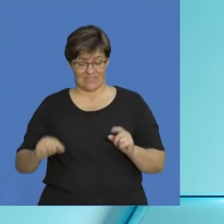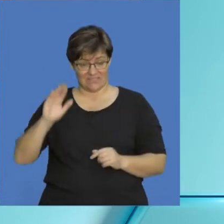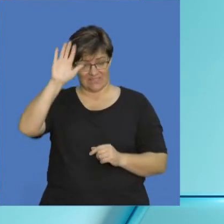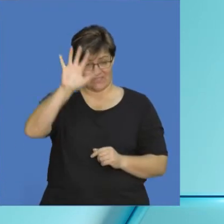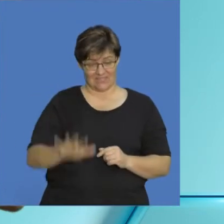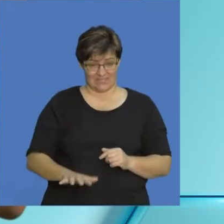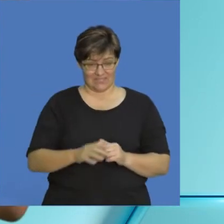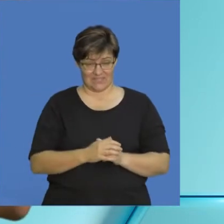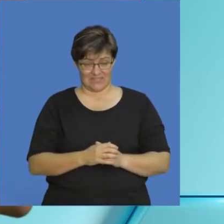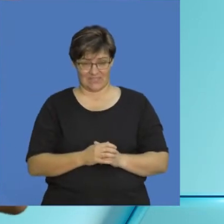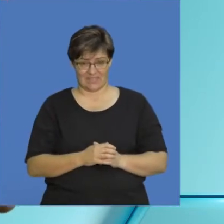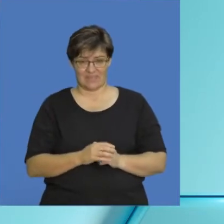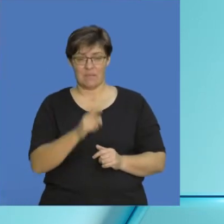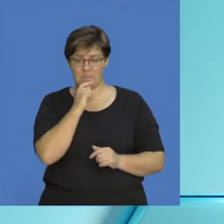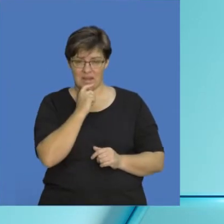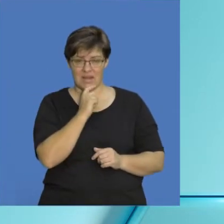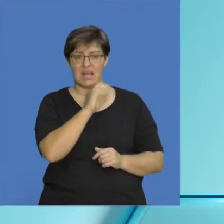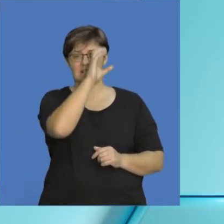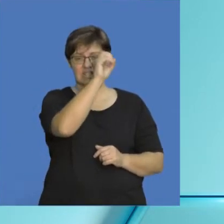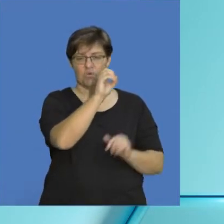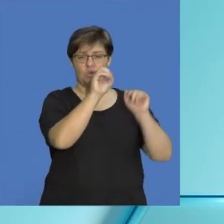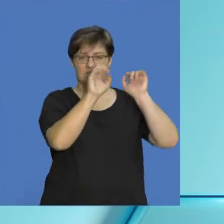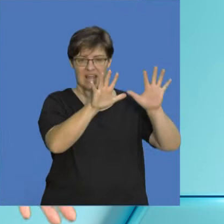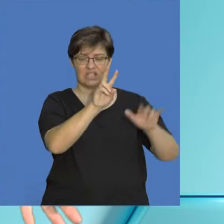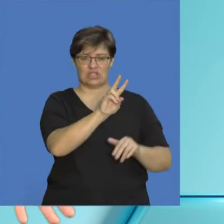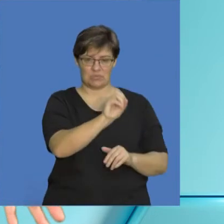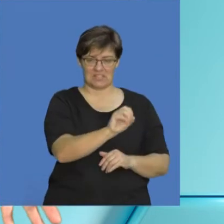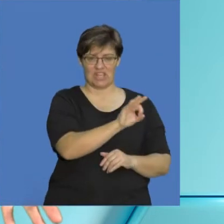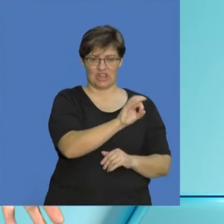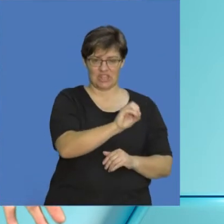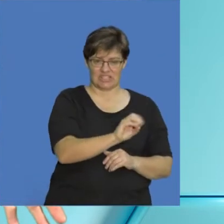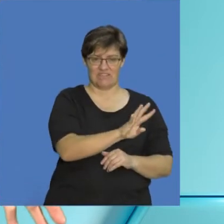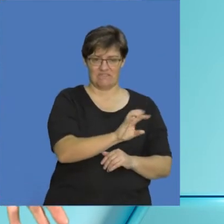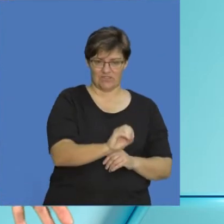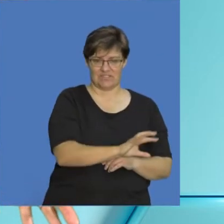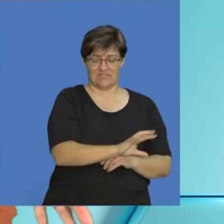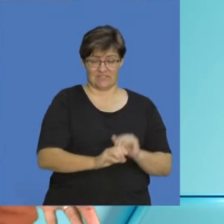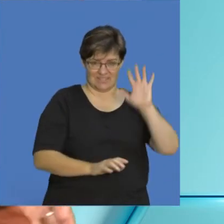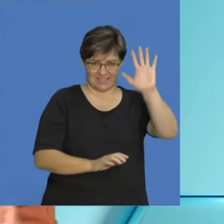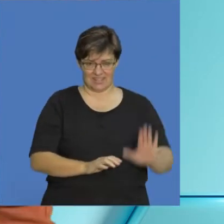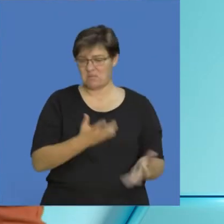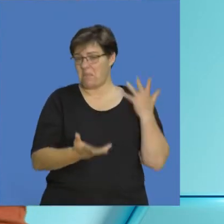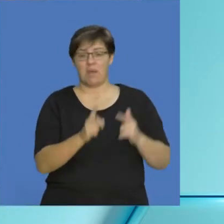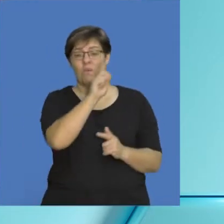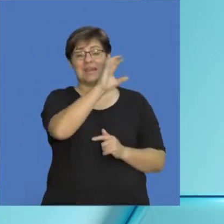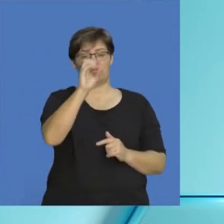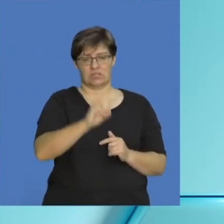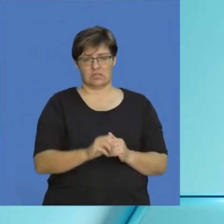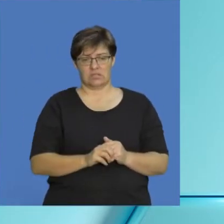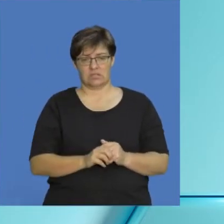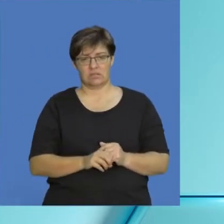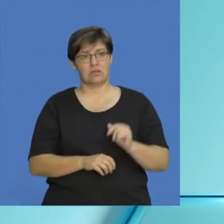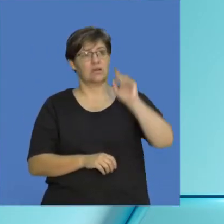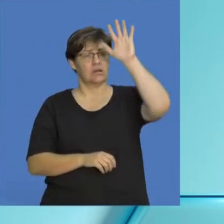the stem and the leaf. The stem is your tens. Okay, that makes sense. So let's say I had